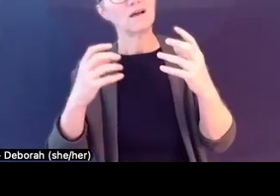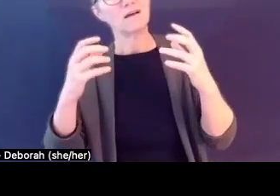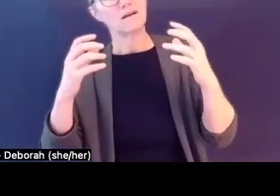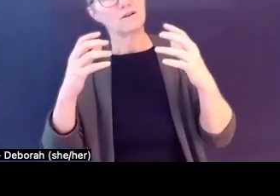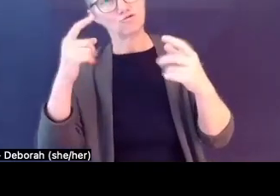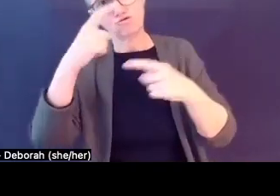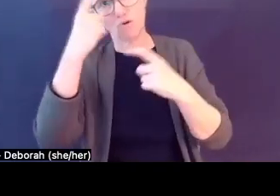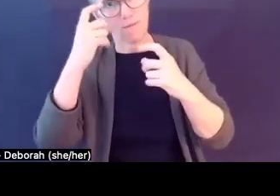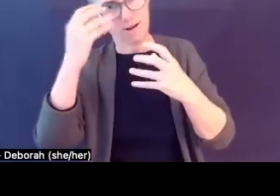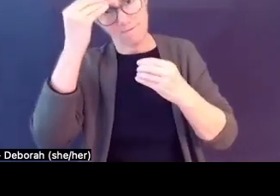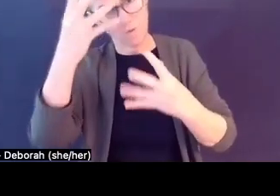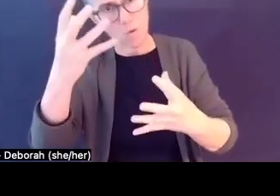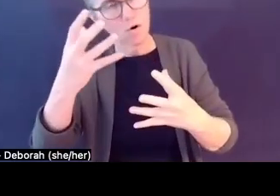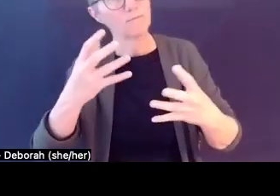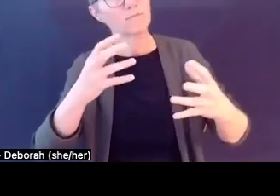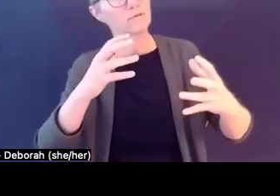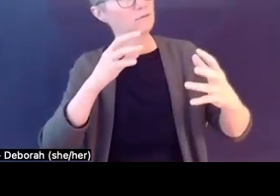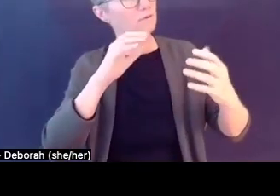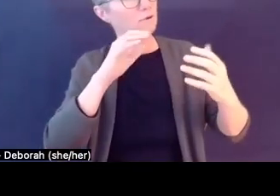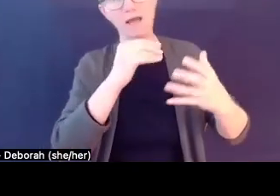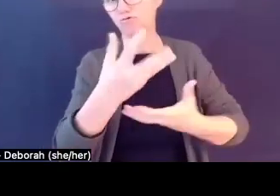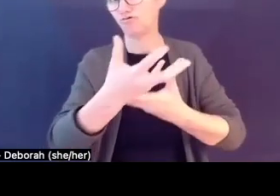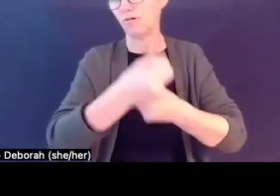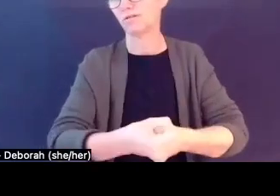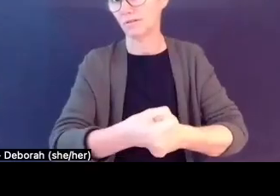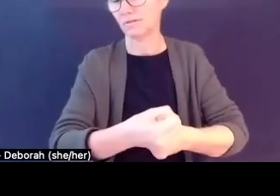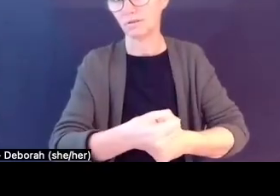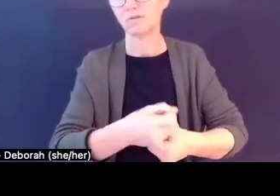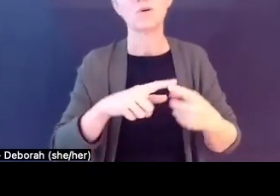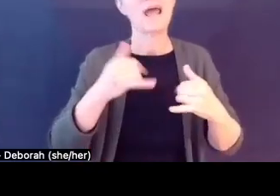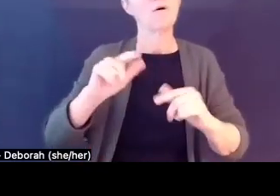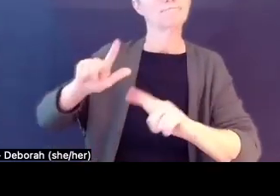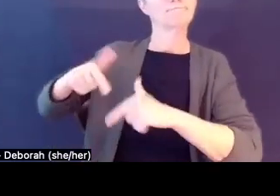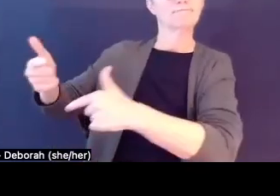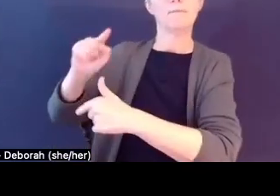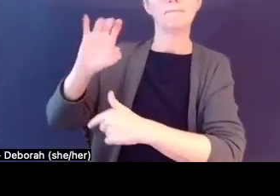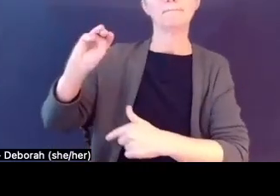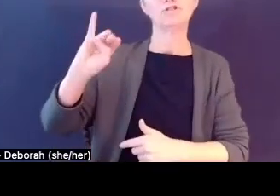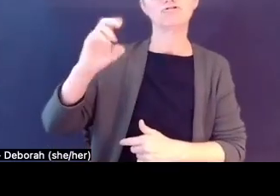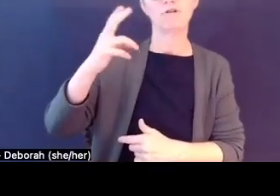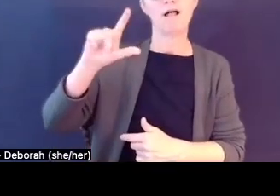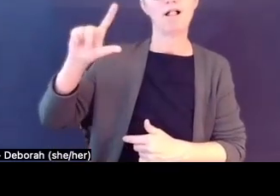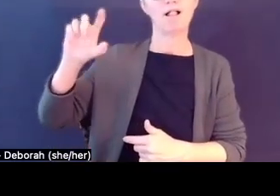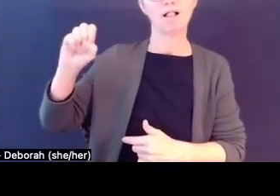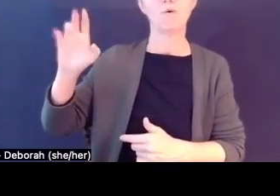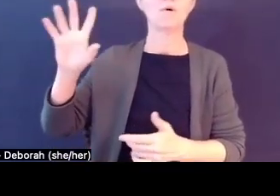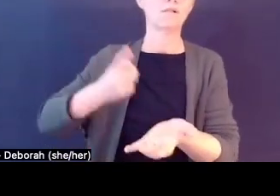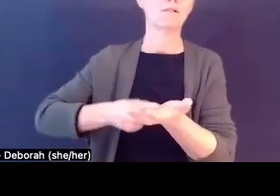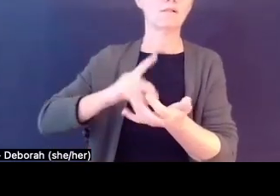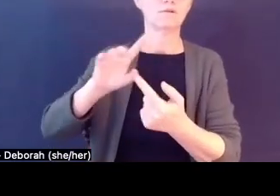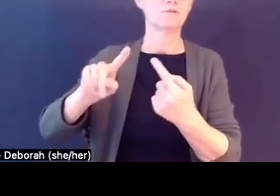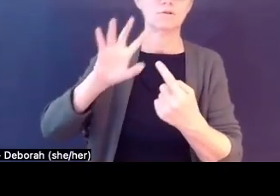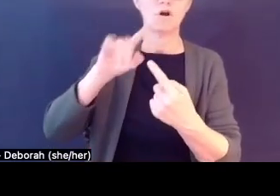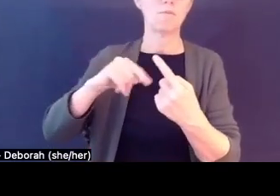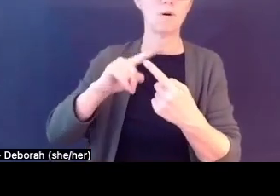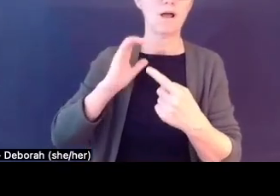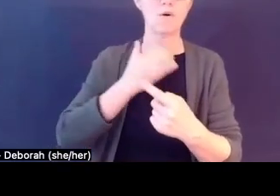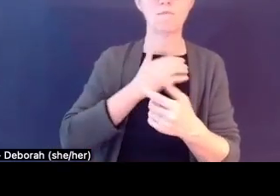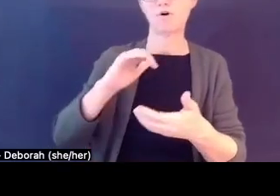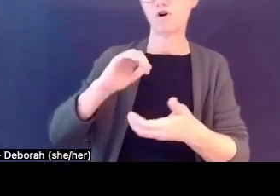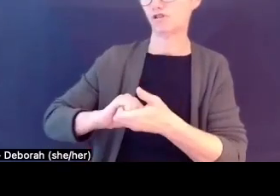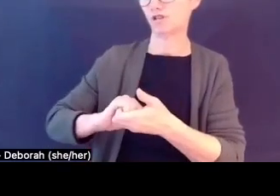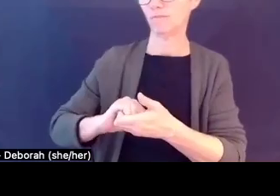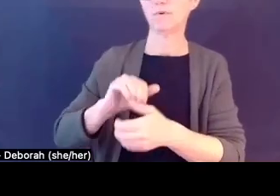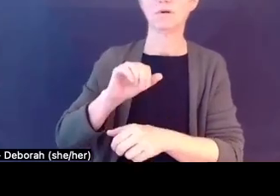motivation, partnerships, and trust. And so I'm going to turn this over to Michelle, who will talk about our partnership on the development of a